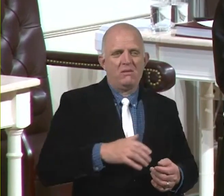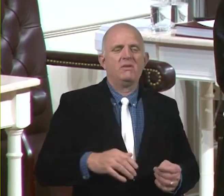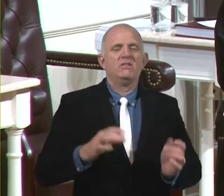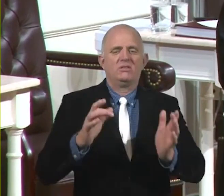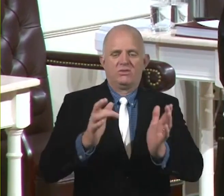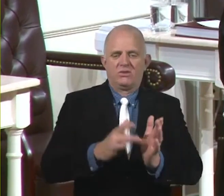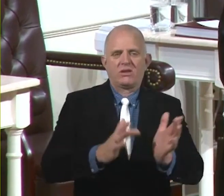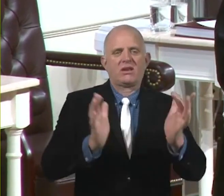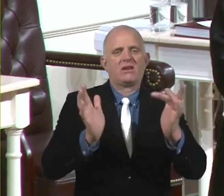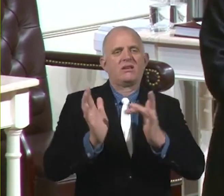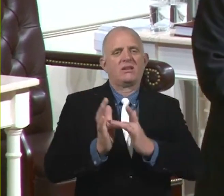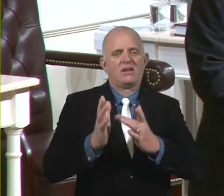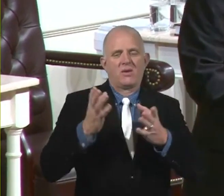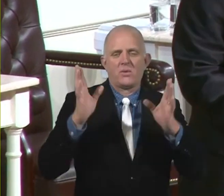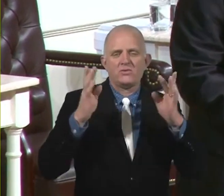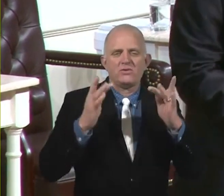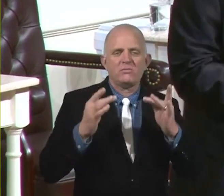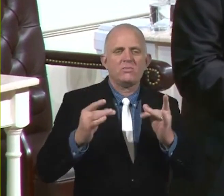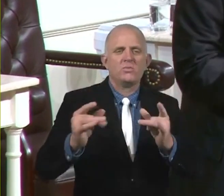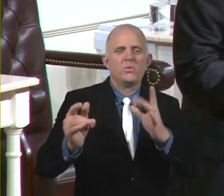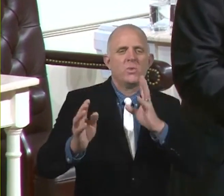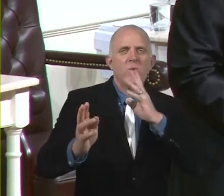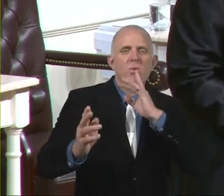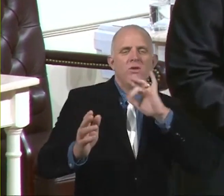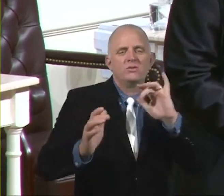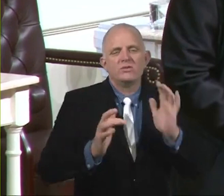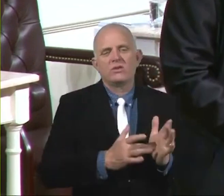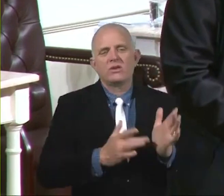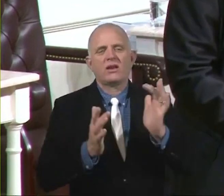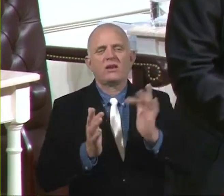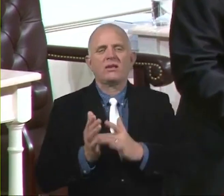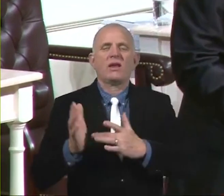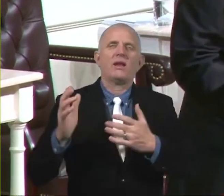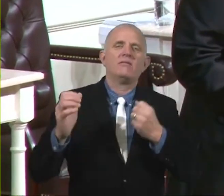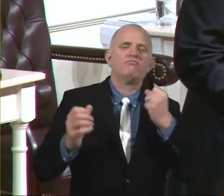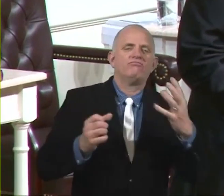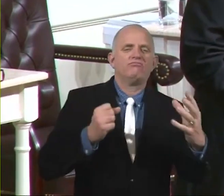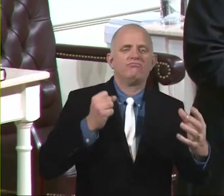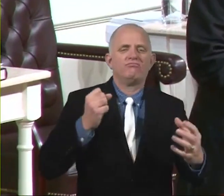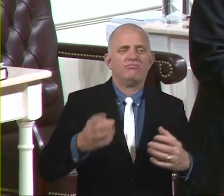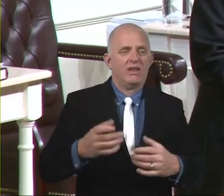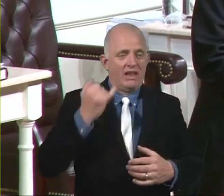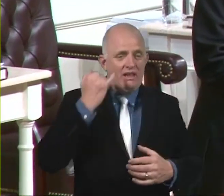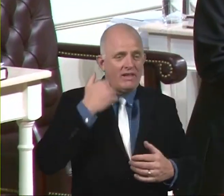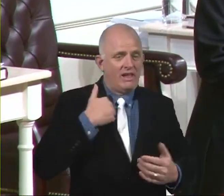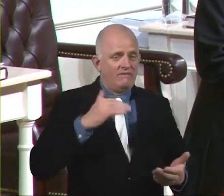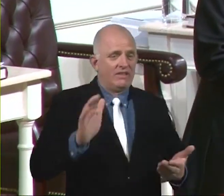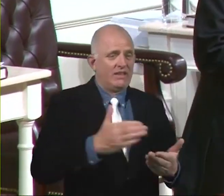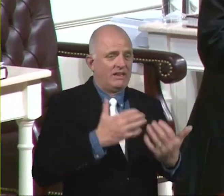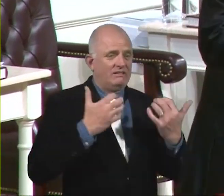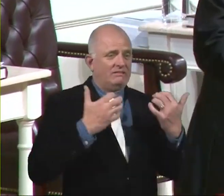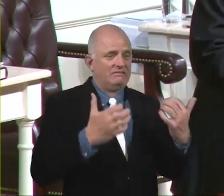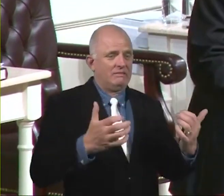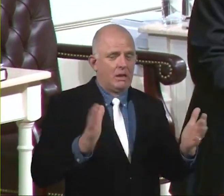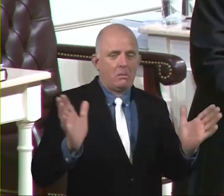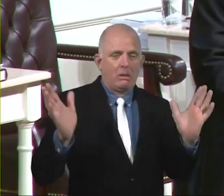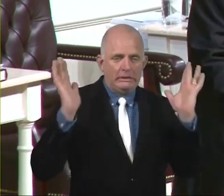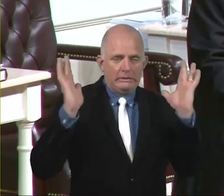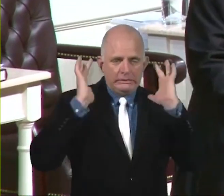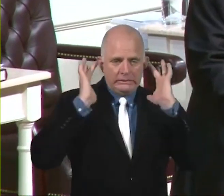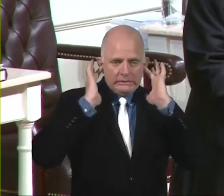Whoo! If I could just sing, but if I did, the crowd would go